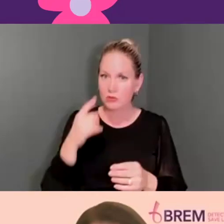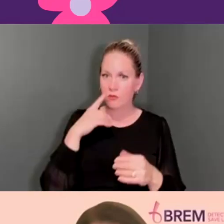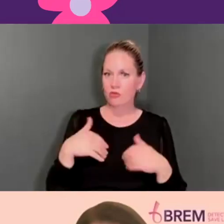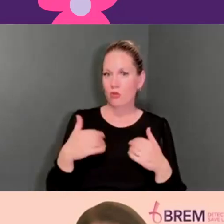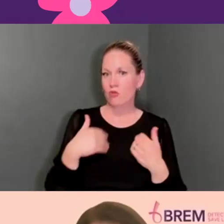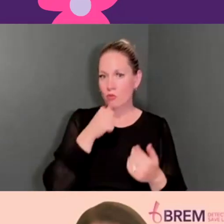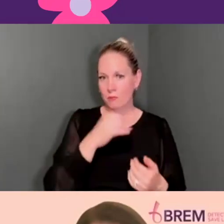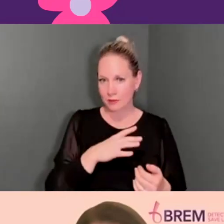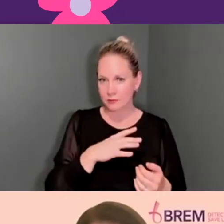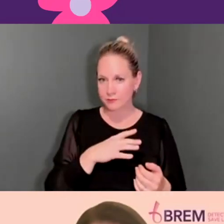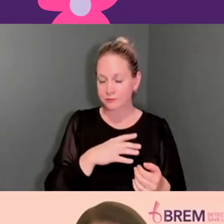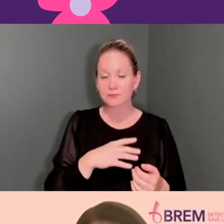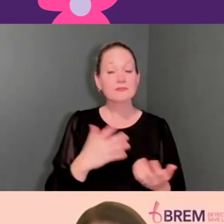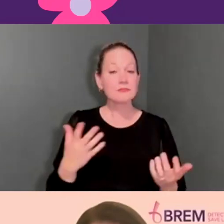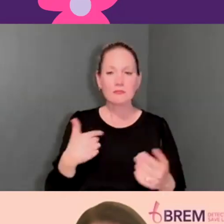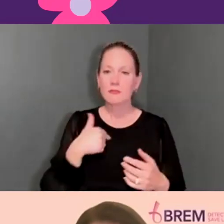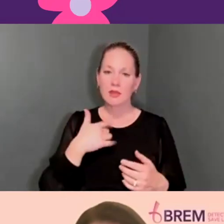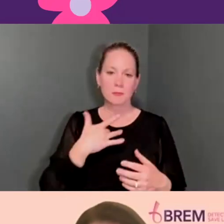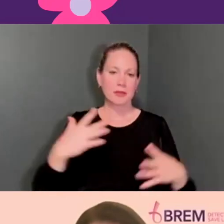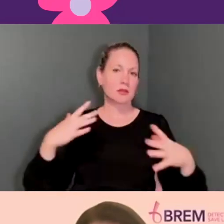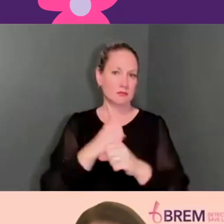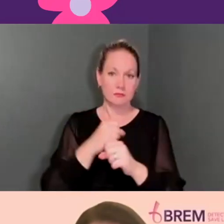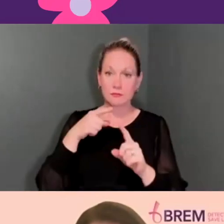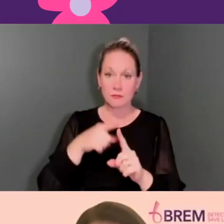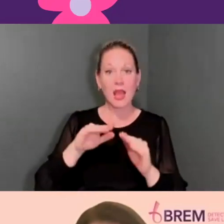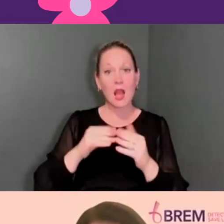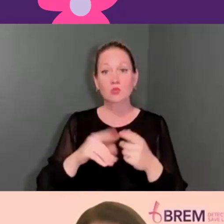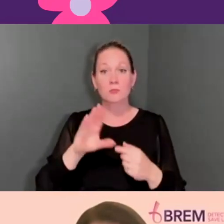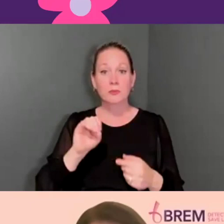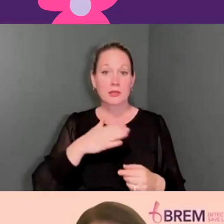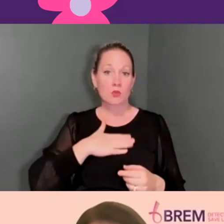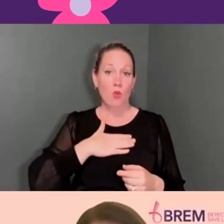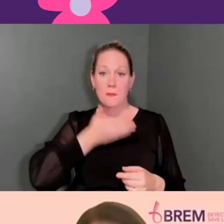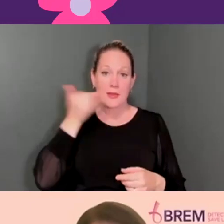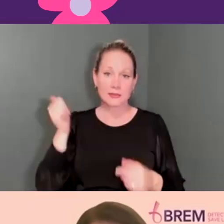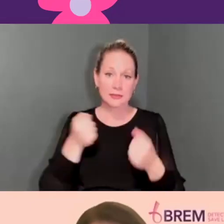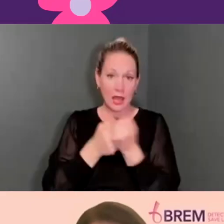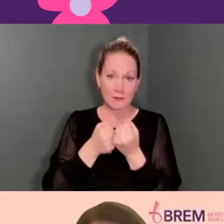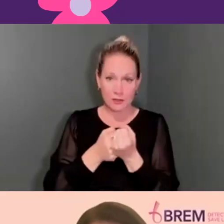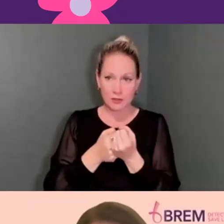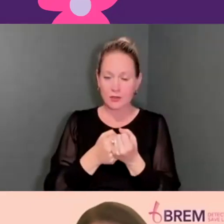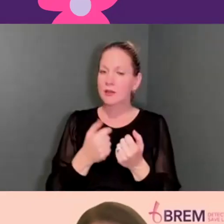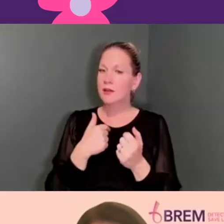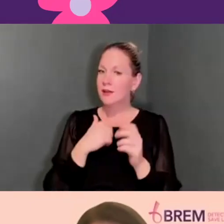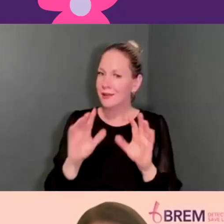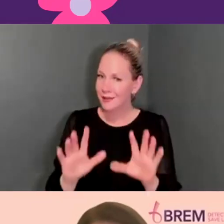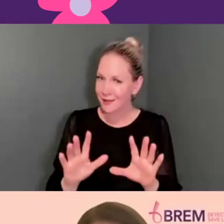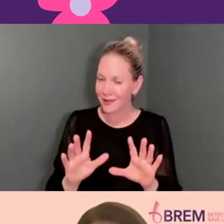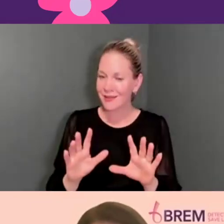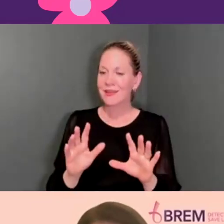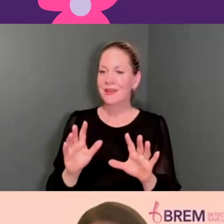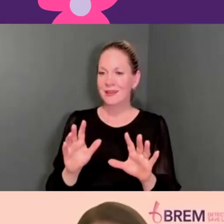way I kind of sum it up in terms of being your best advocate, and I say this is not meant to be taken at face, you